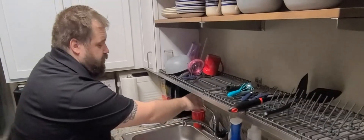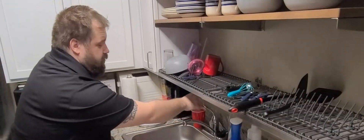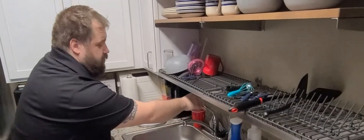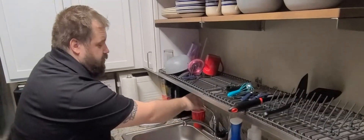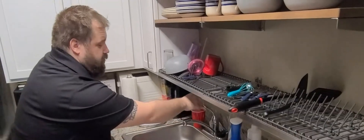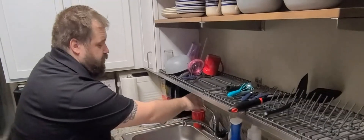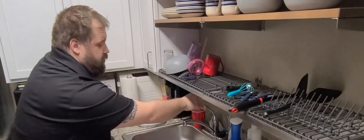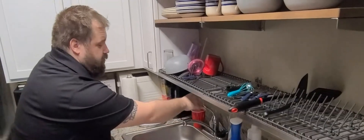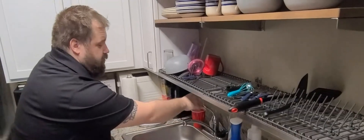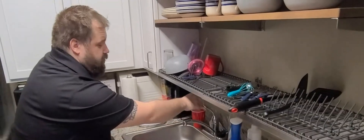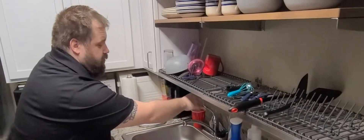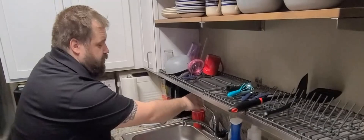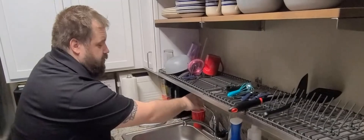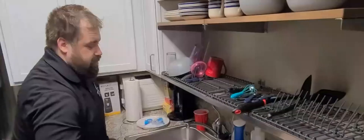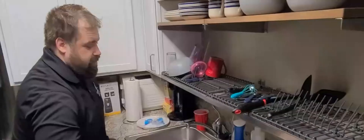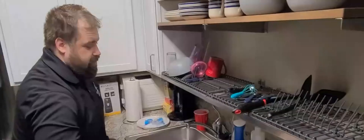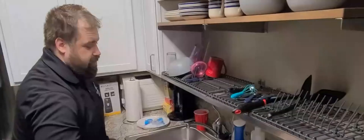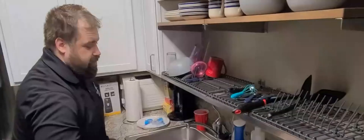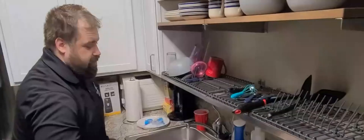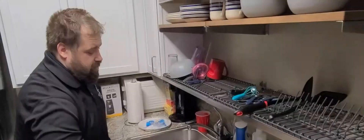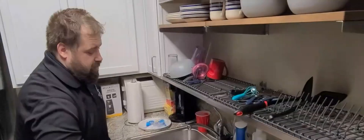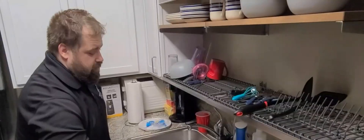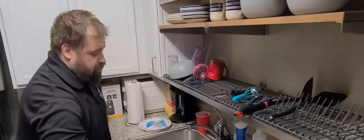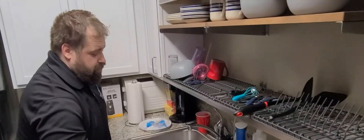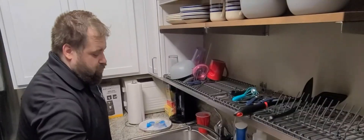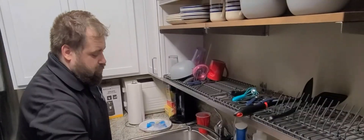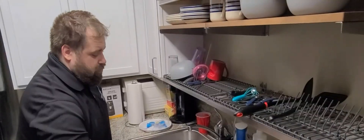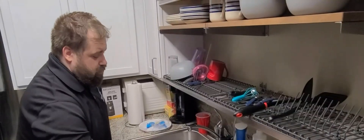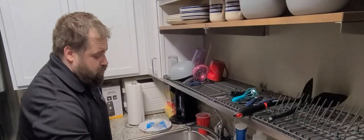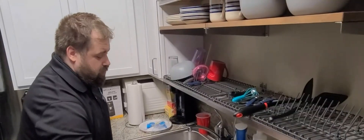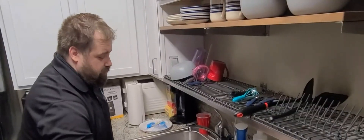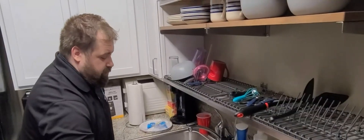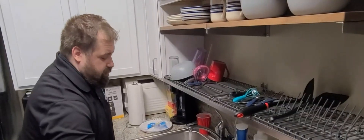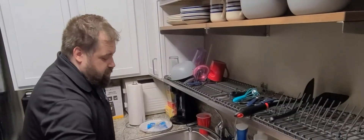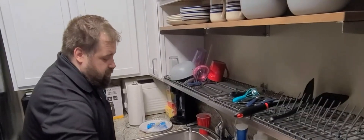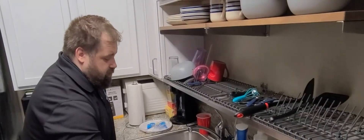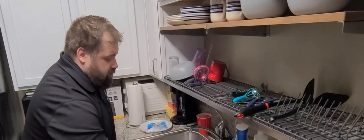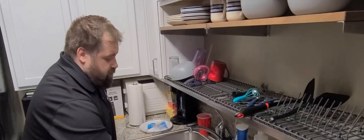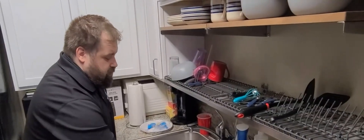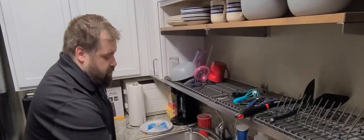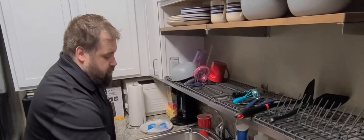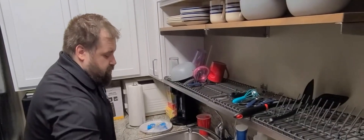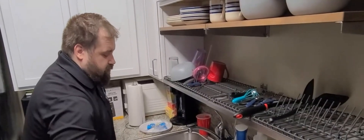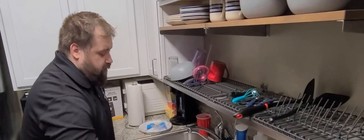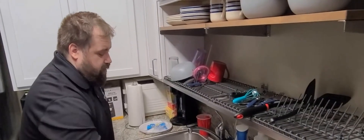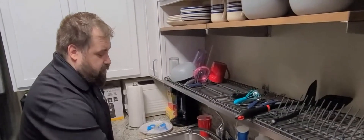whatever you're using through